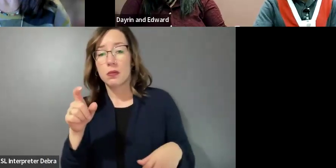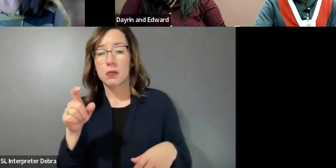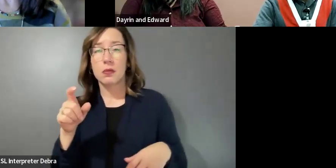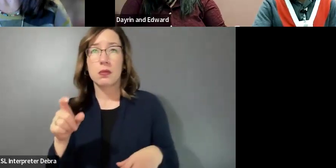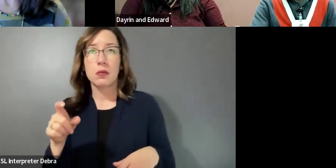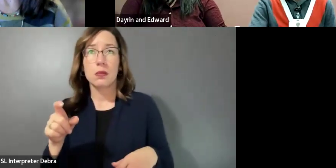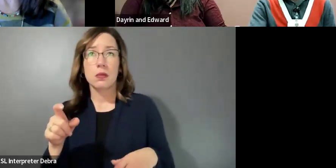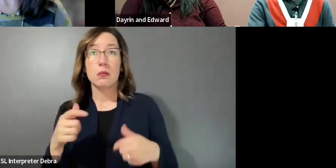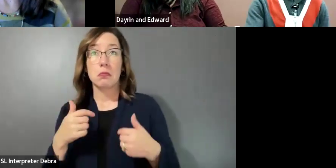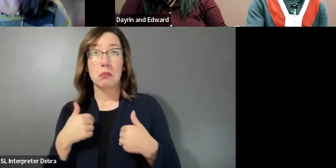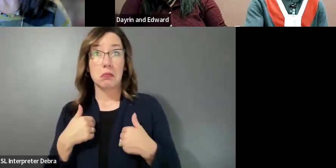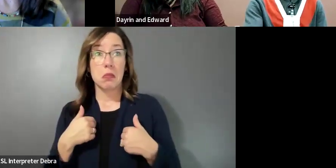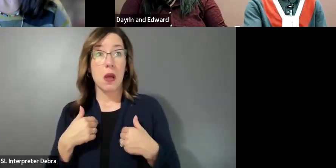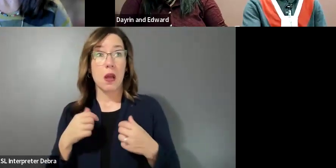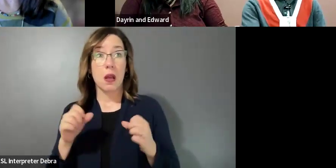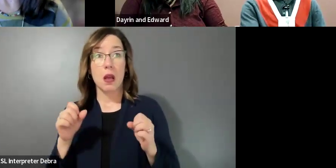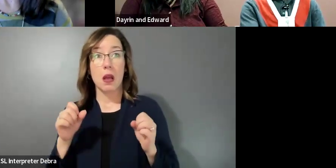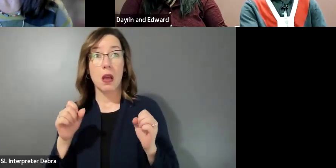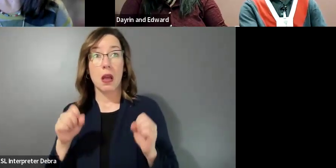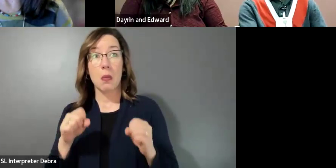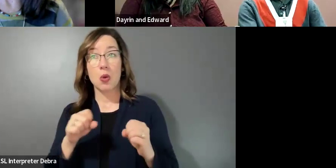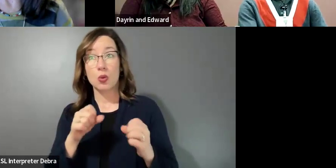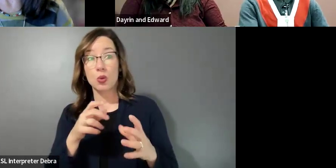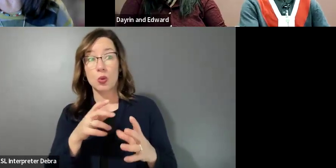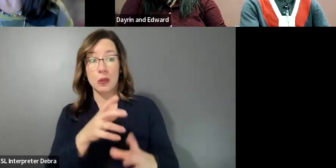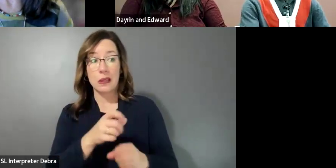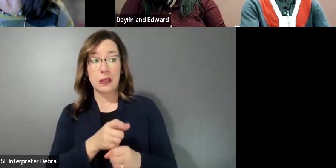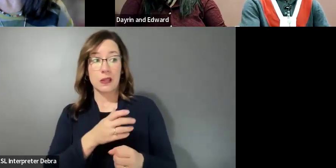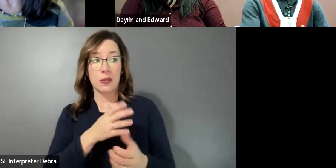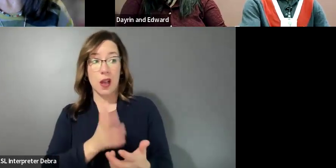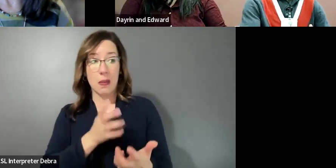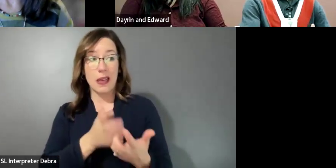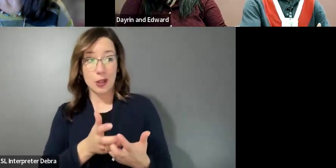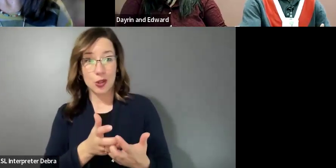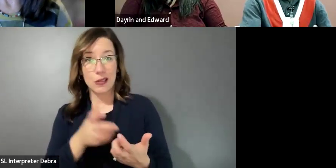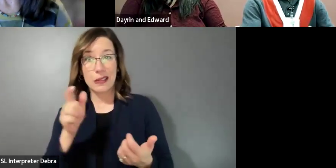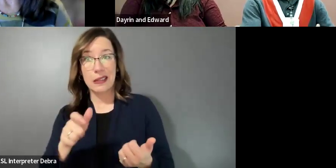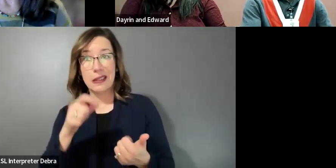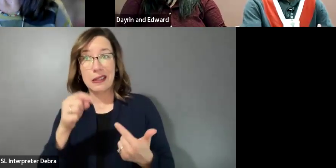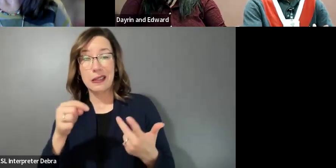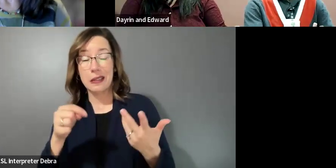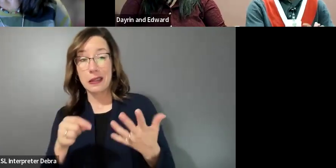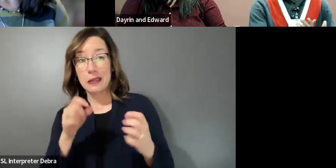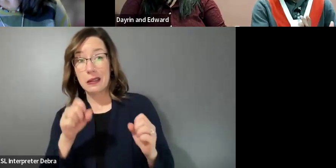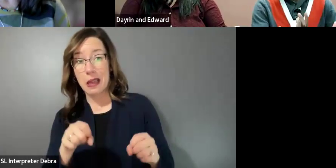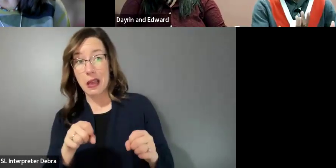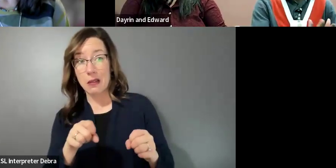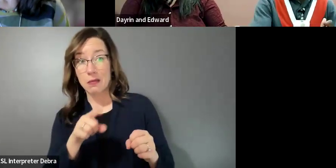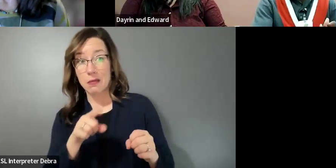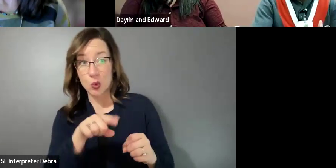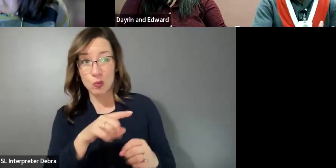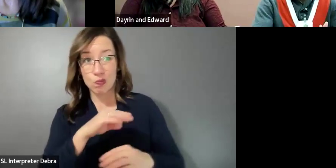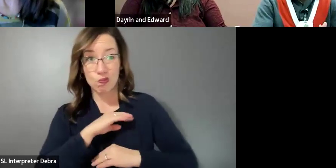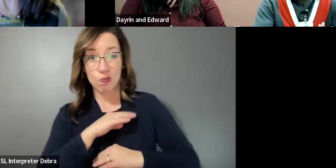Am I gonna be able to get the accommodation I need to be able to do